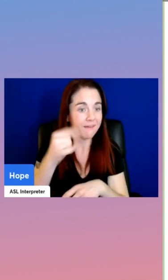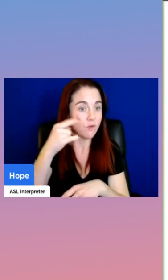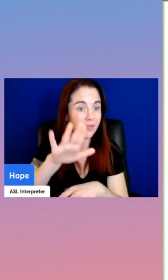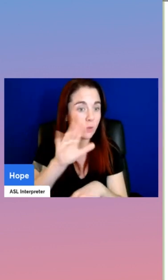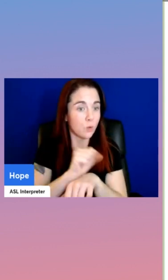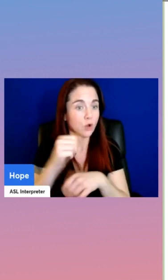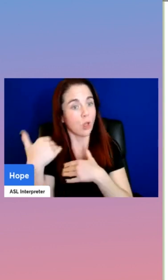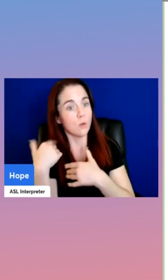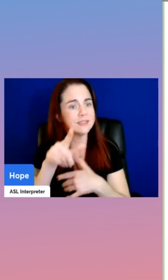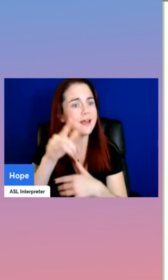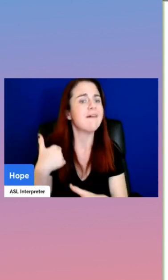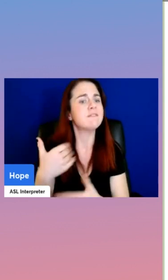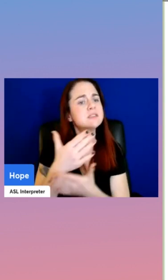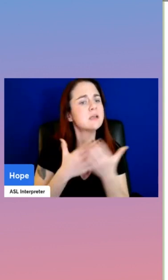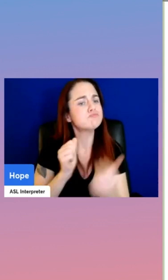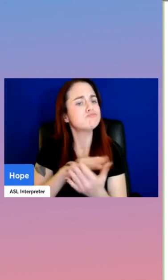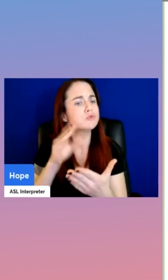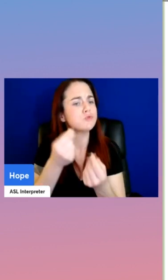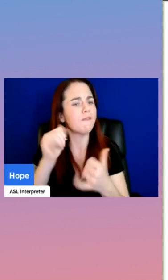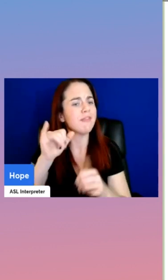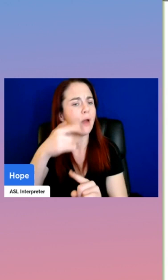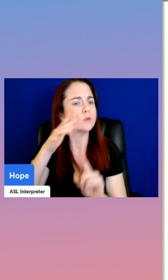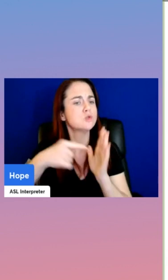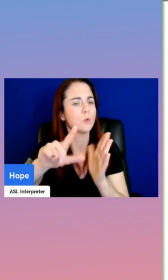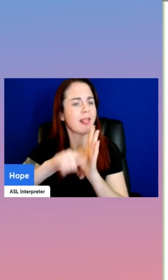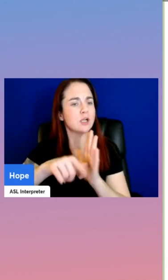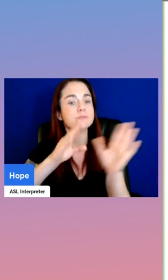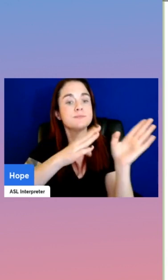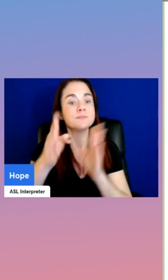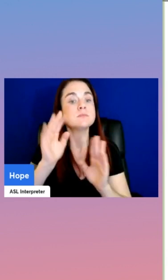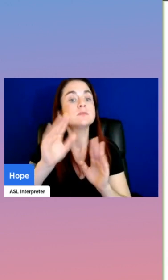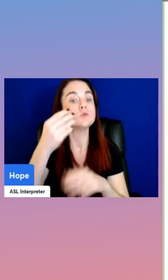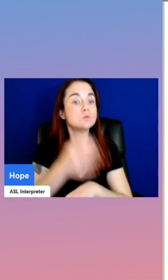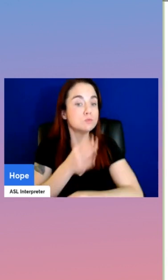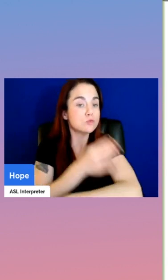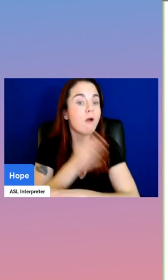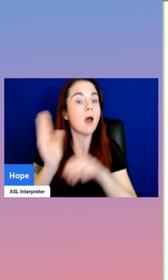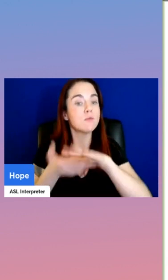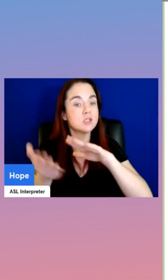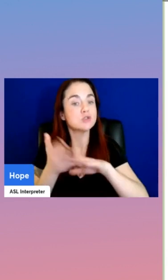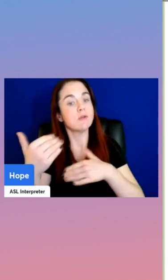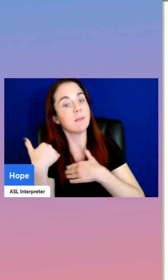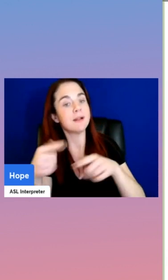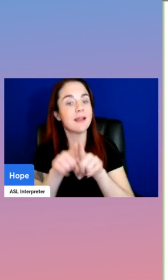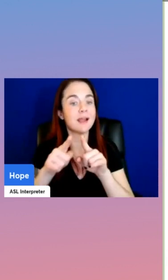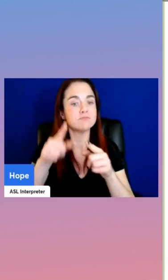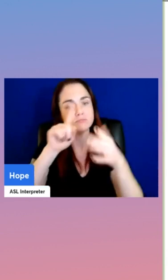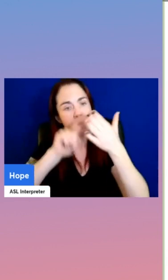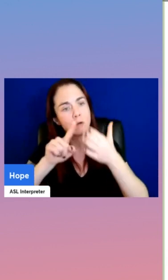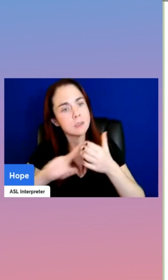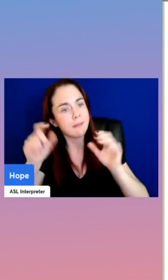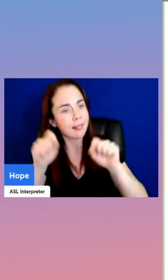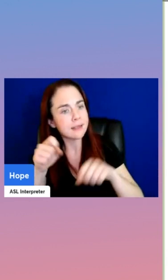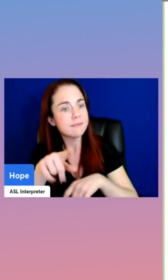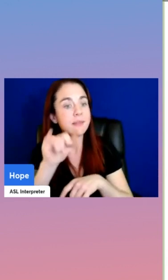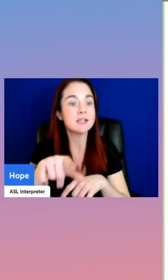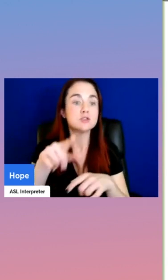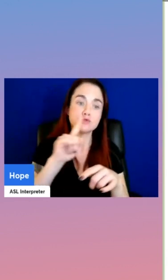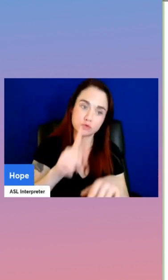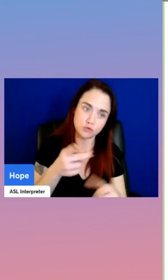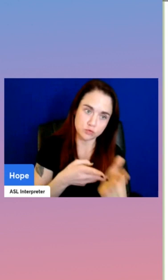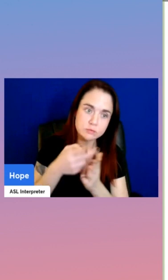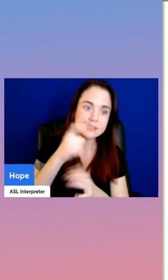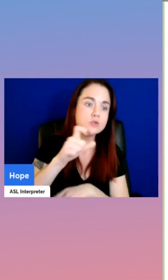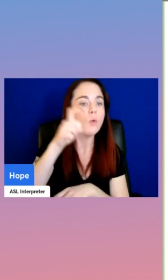there are mechanisms to solve that, and we will see that later. So improve operational reliability and auditability. So this is true because you don't